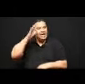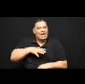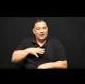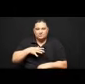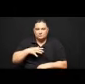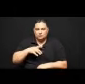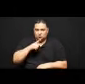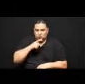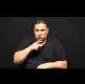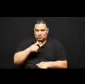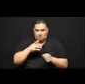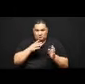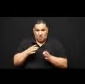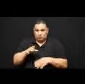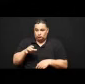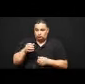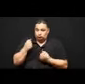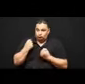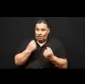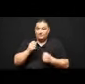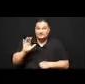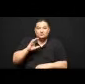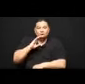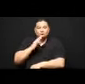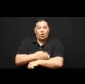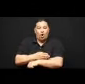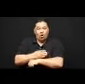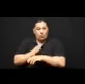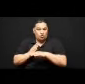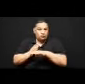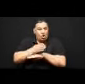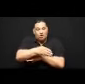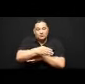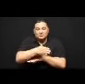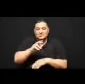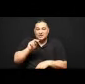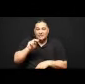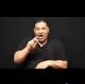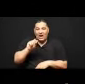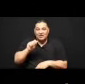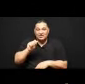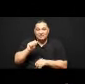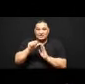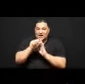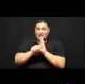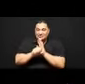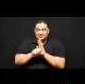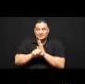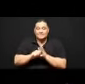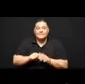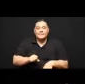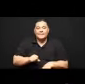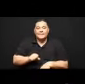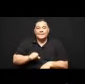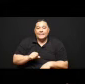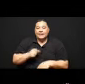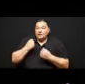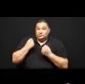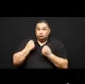to drive his daughter across the great yawn of Nevada's belly. As we pulled away, he